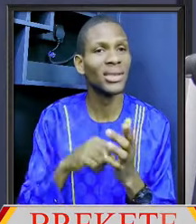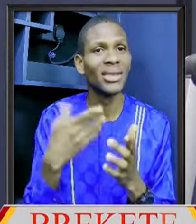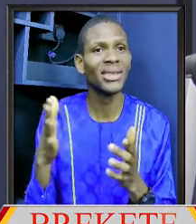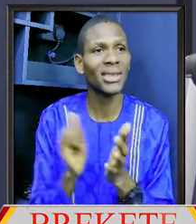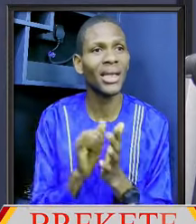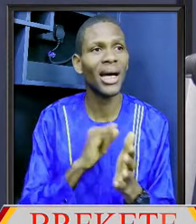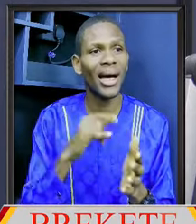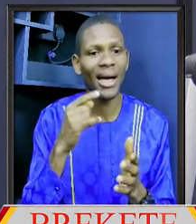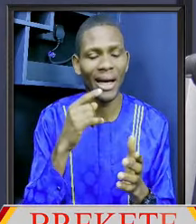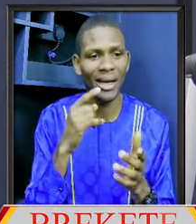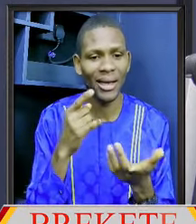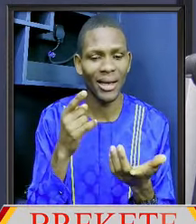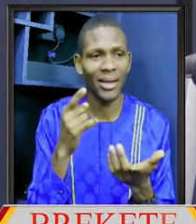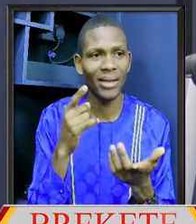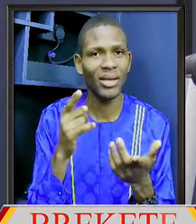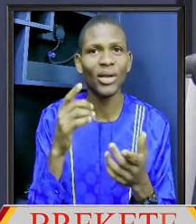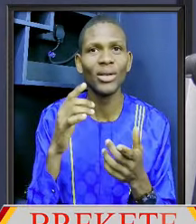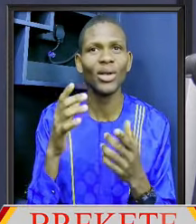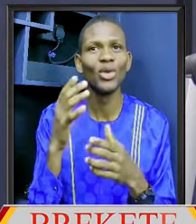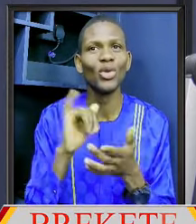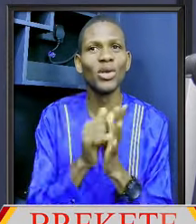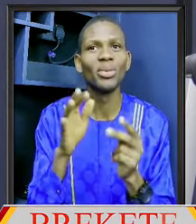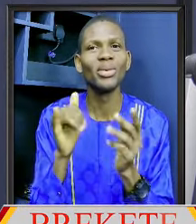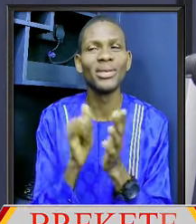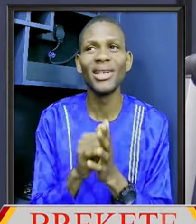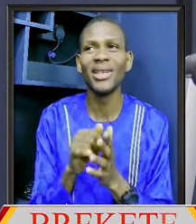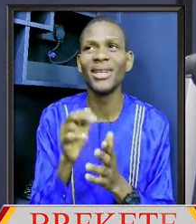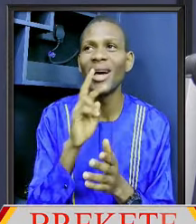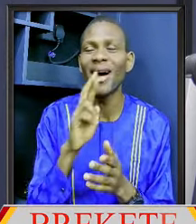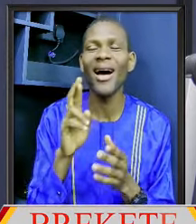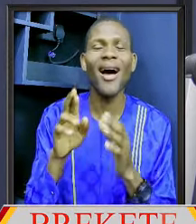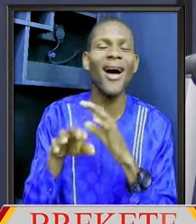mistake. Others will know they now.